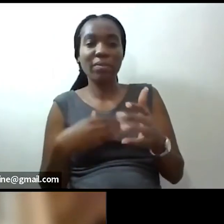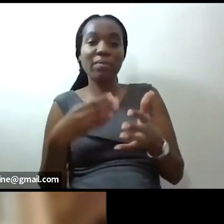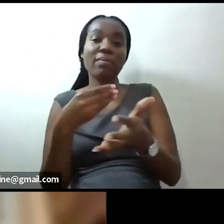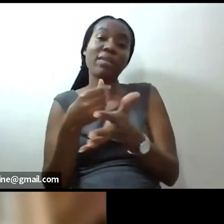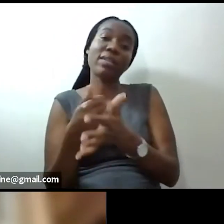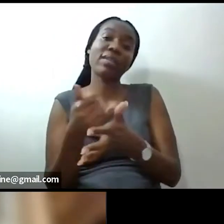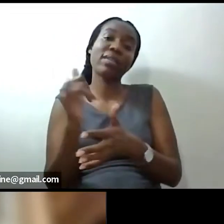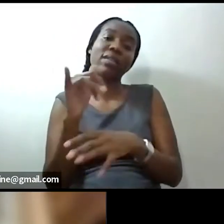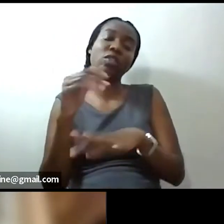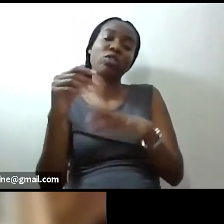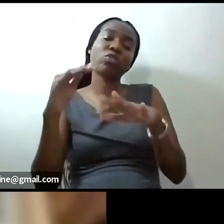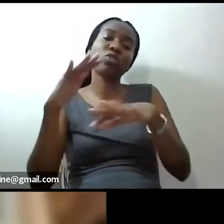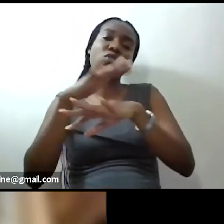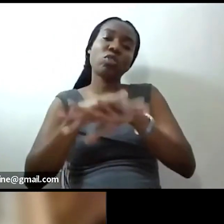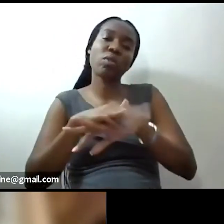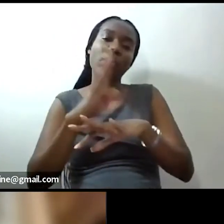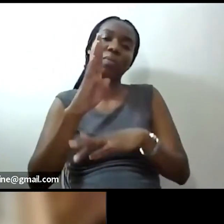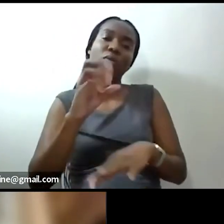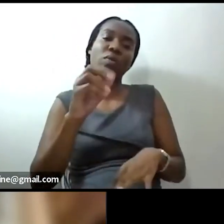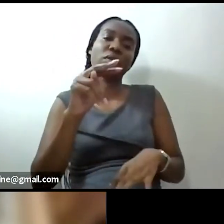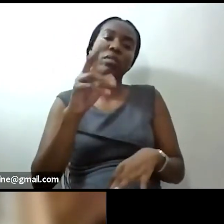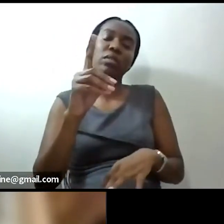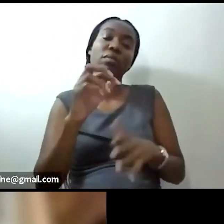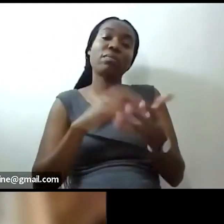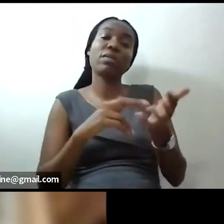top of the bond, then it becomes dirty price.